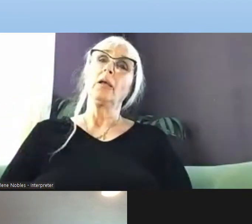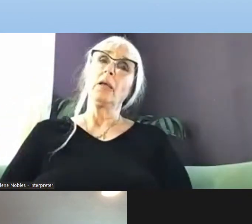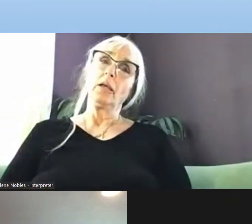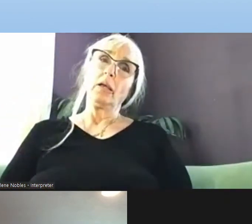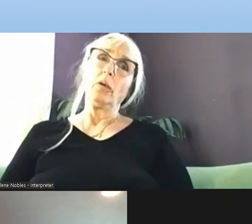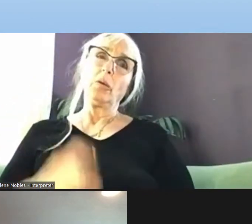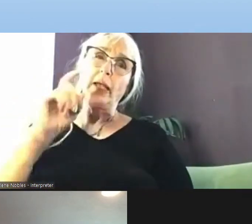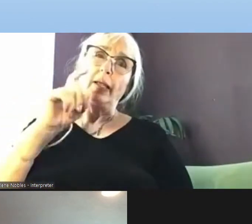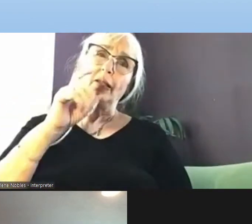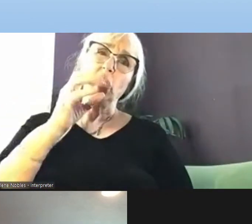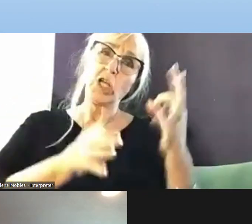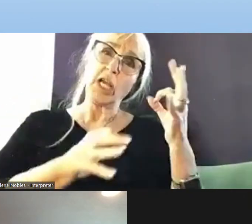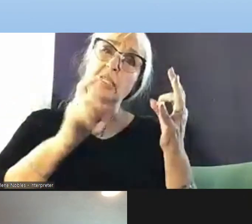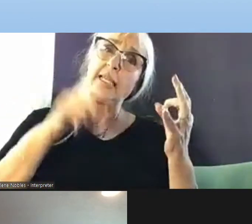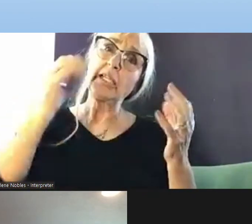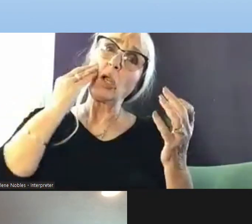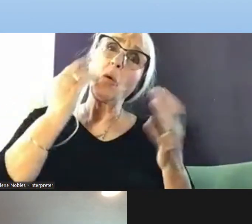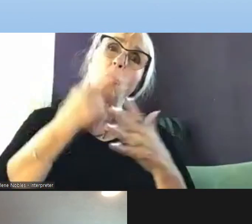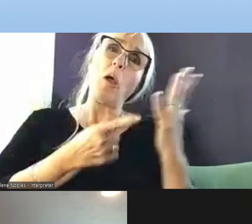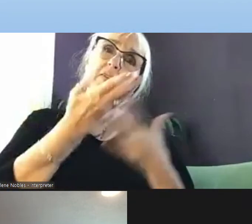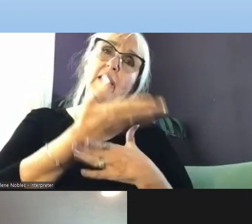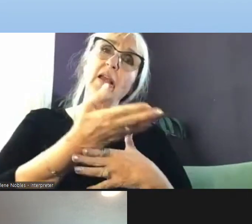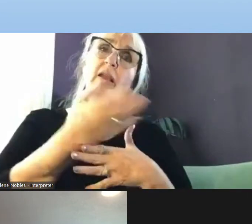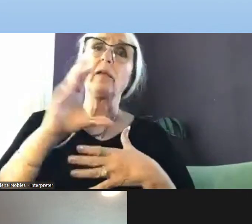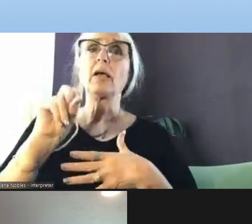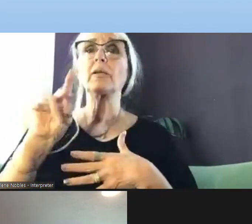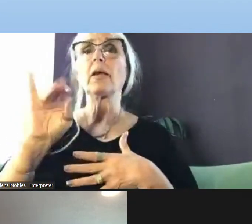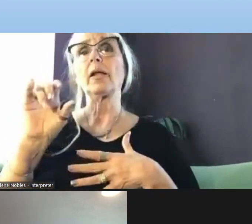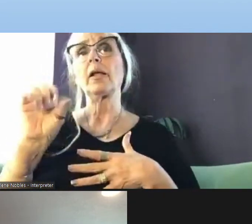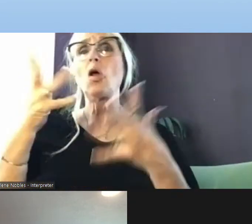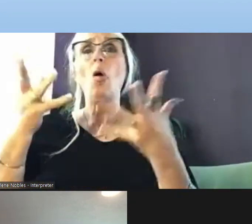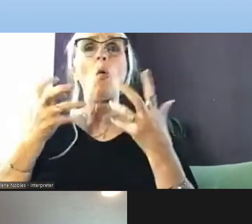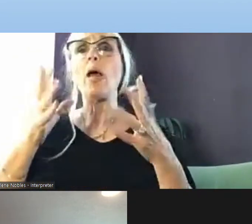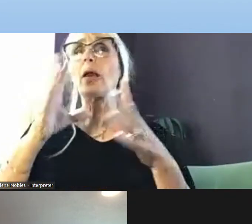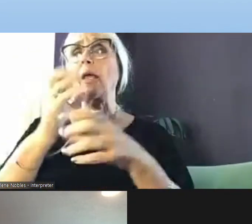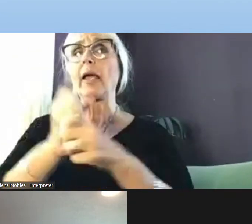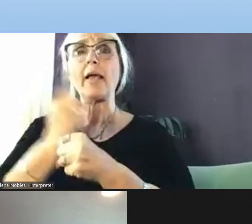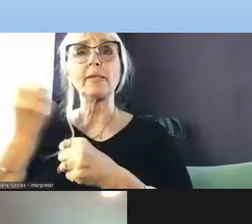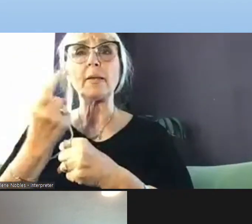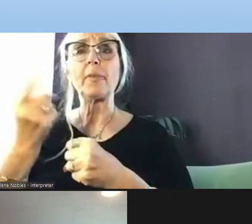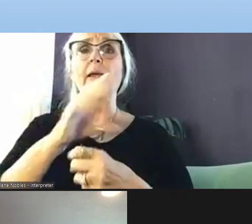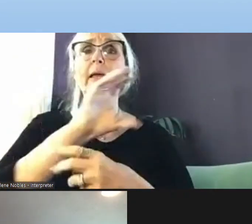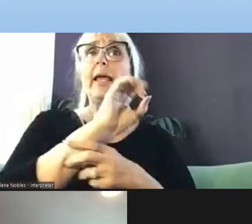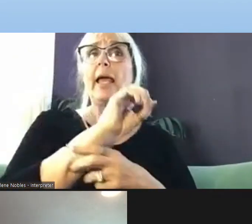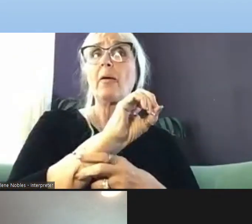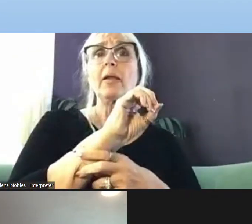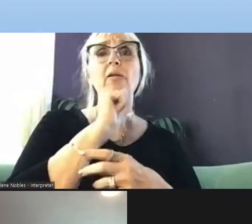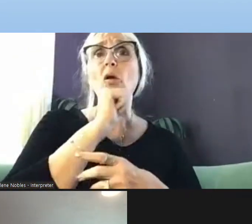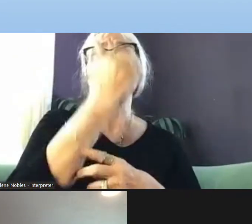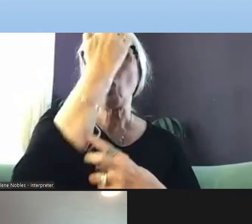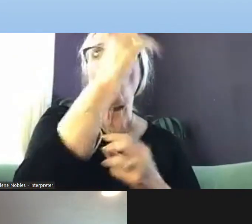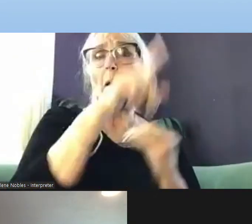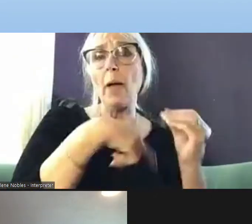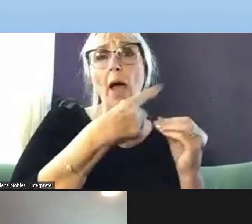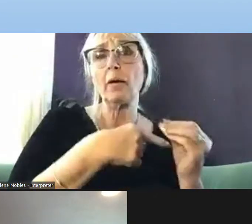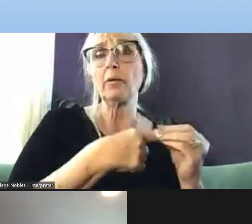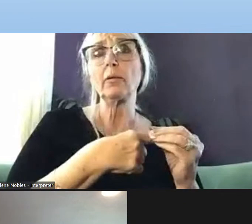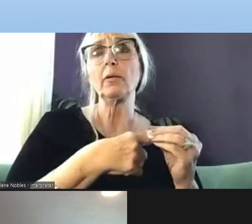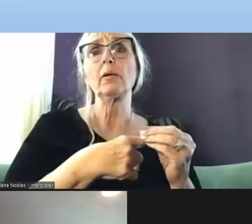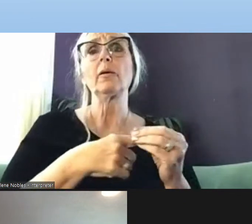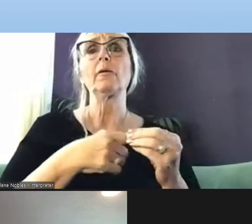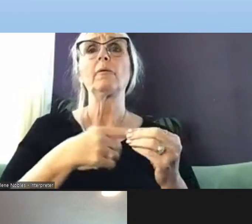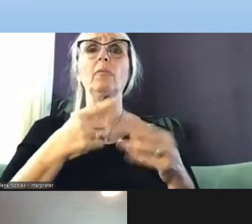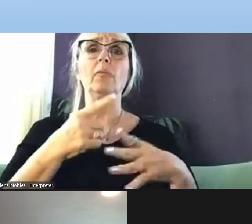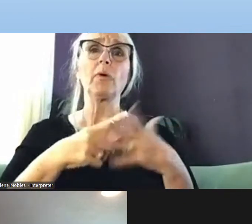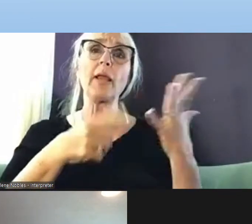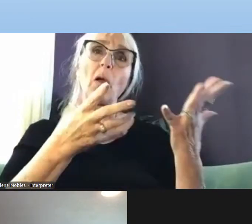there. The consultants don't want to get something that the county doesn't even know about. And so we're wanting to get